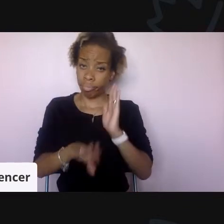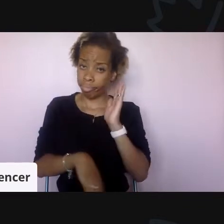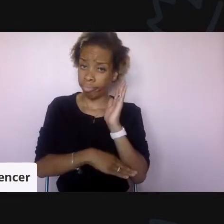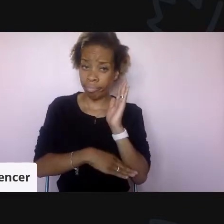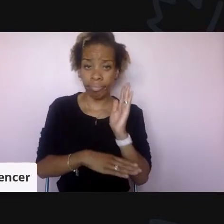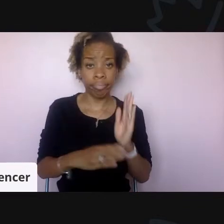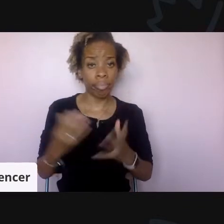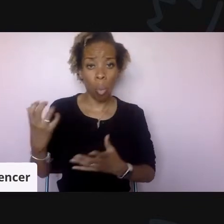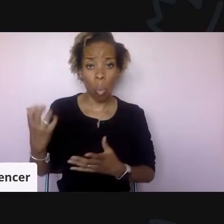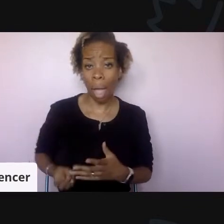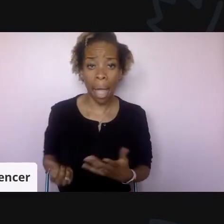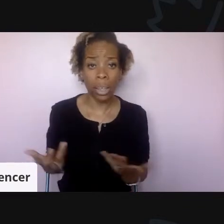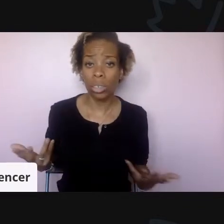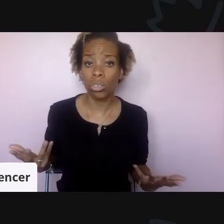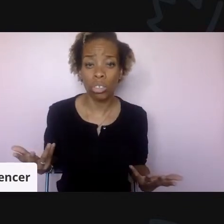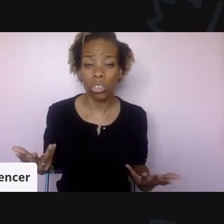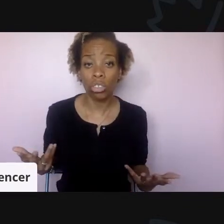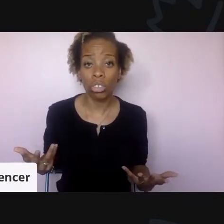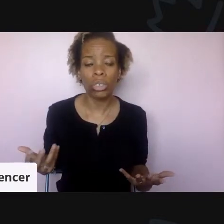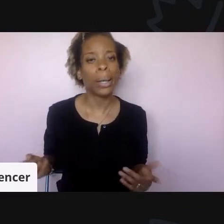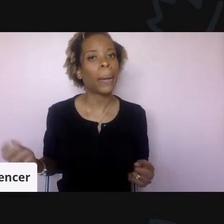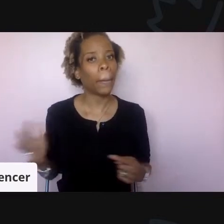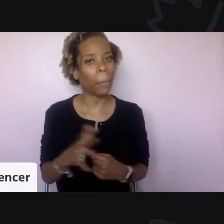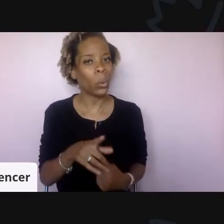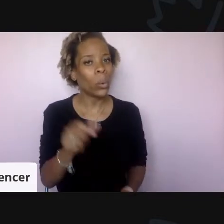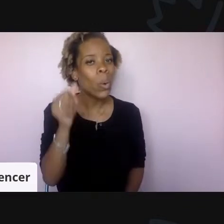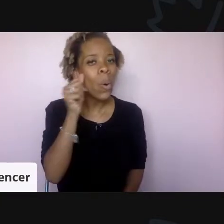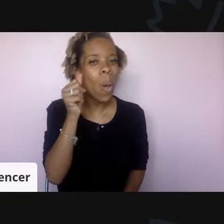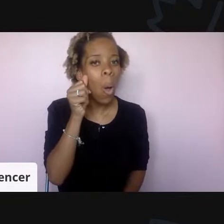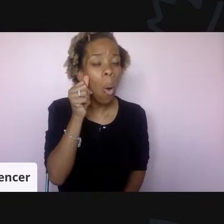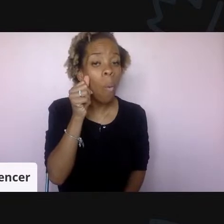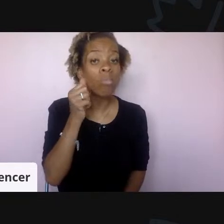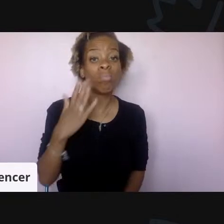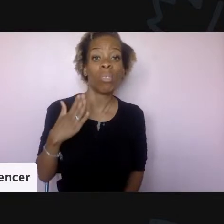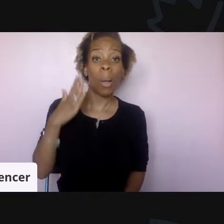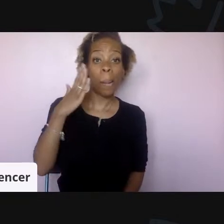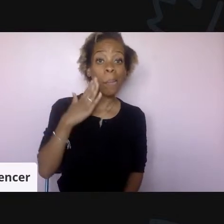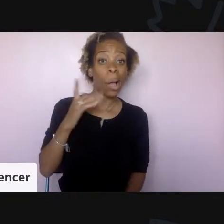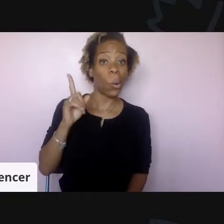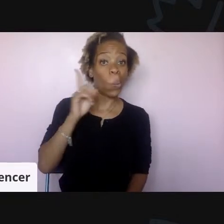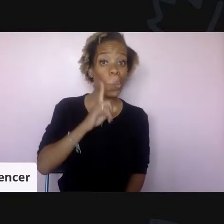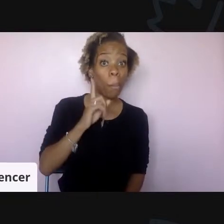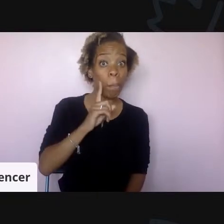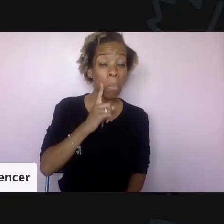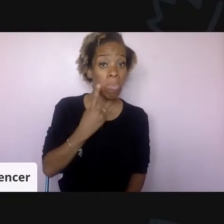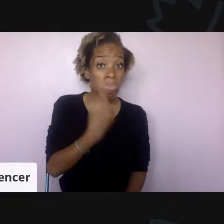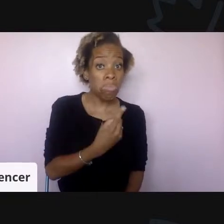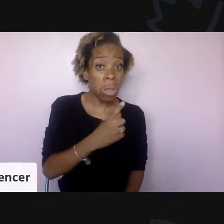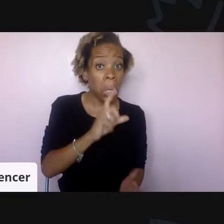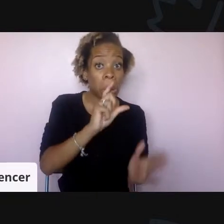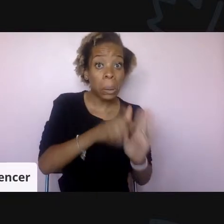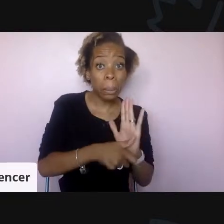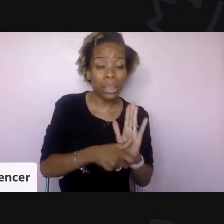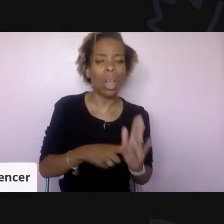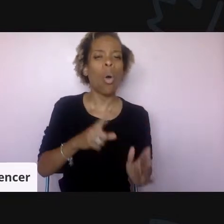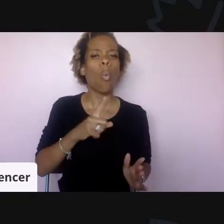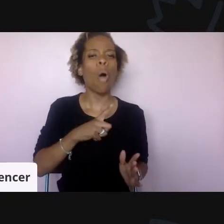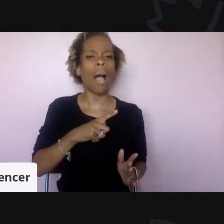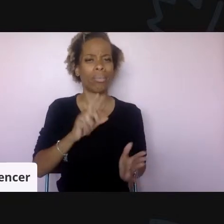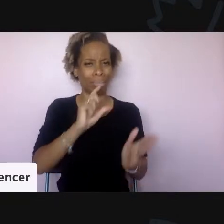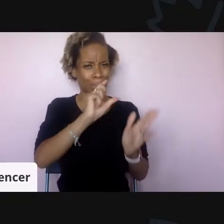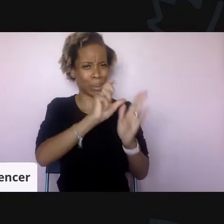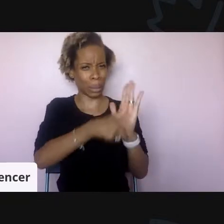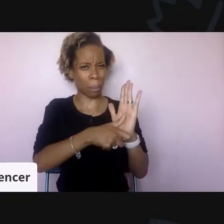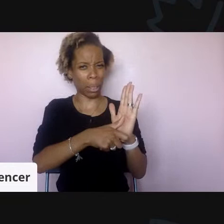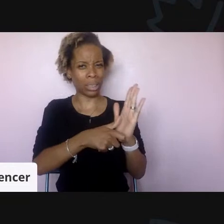wages, that's important to know. Whether that's a Black woman which has got a disability, because we use the word disability, but we don't